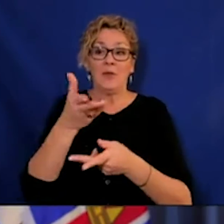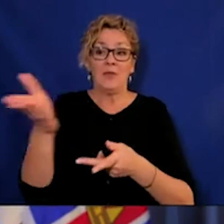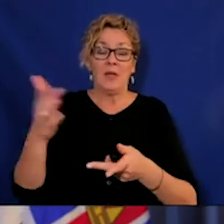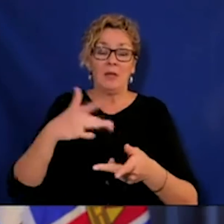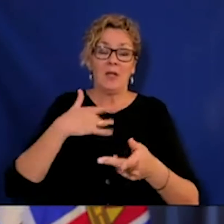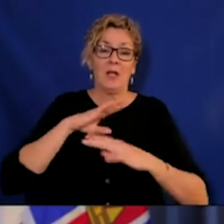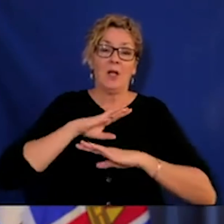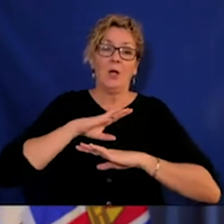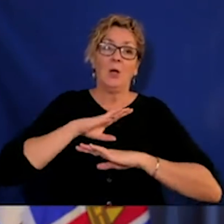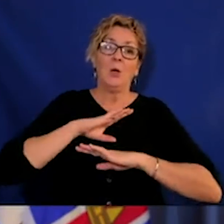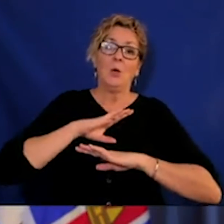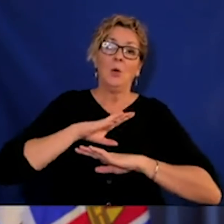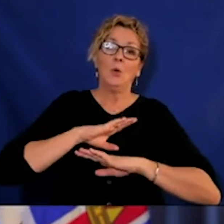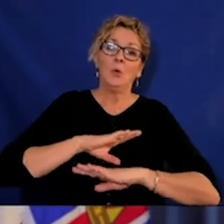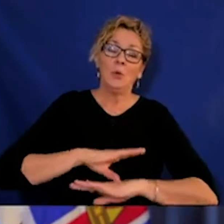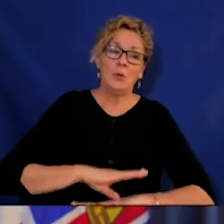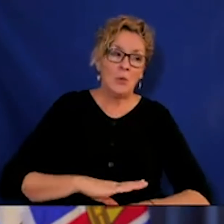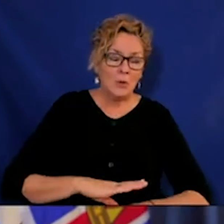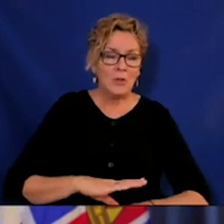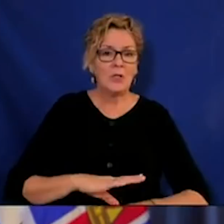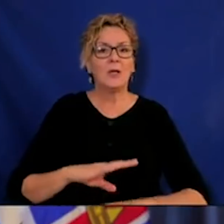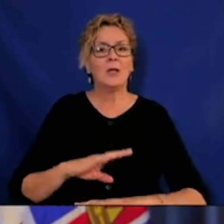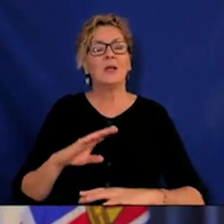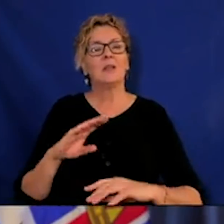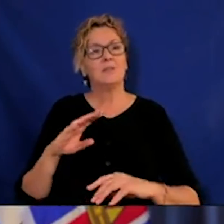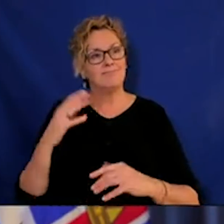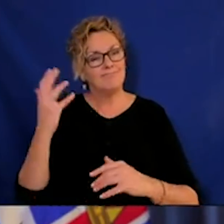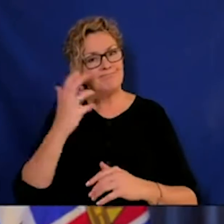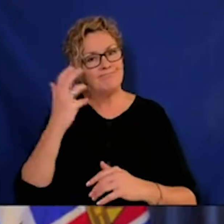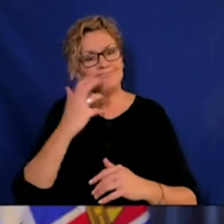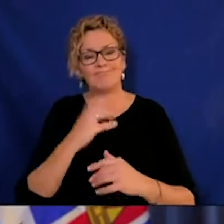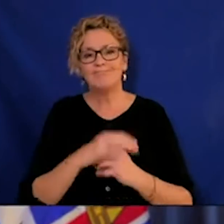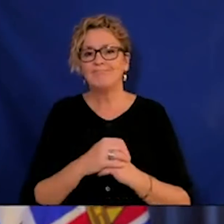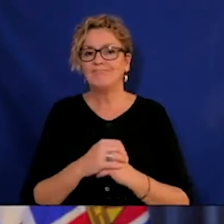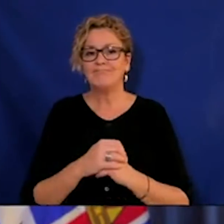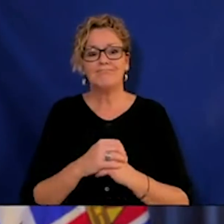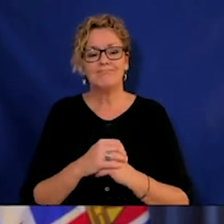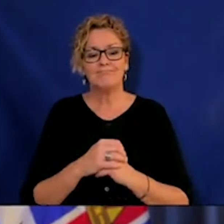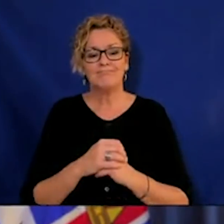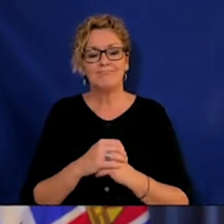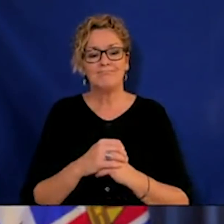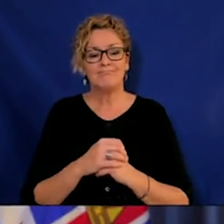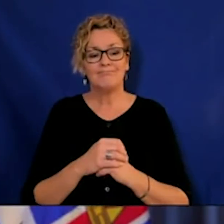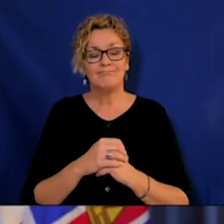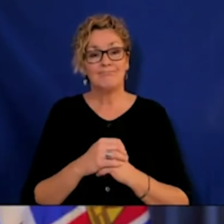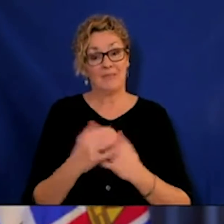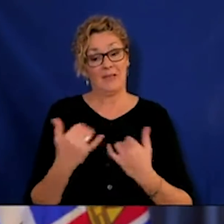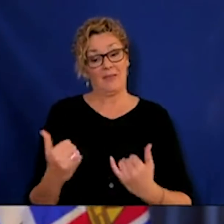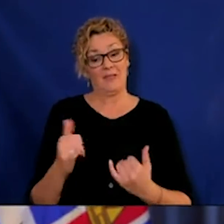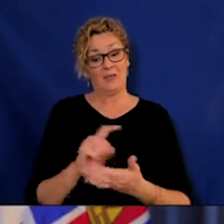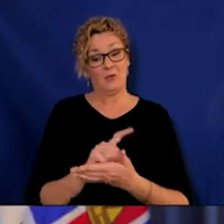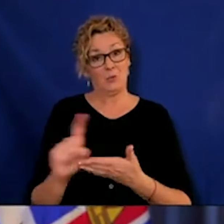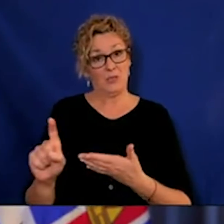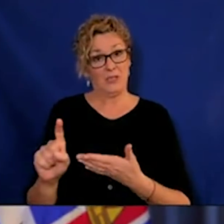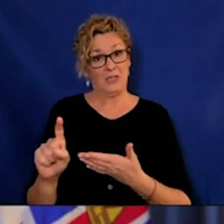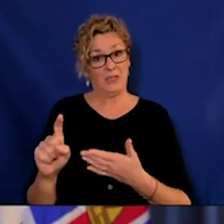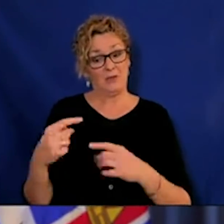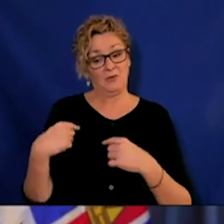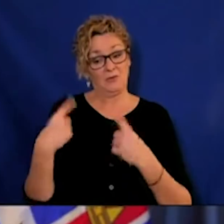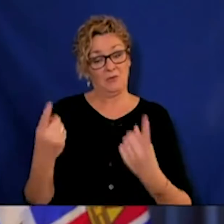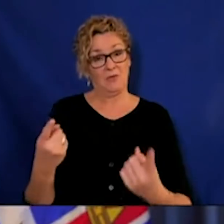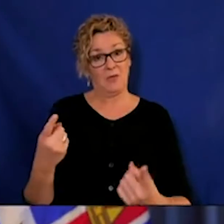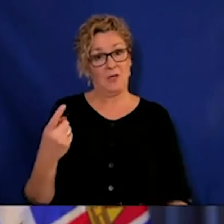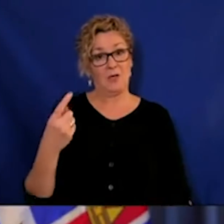everyone involved in outbreaks feels. This week has been Monday and Tuesday and Wednesday,